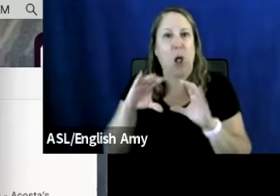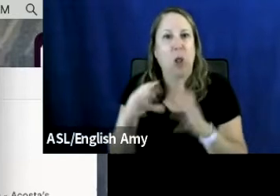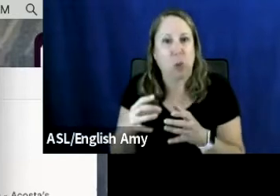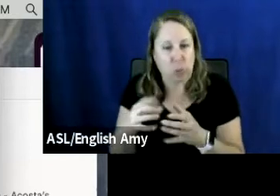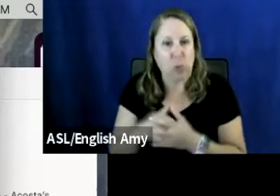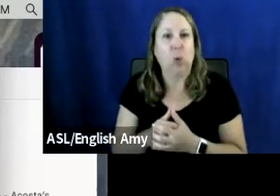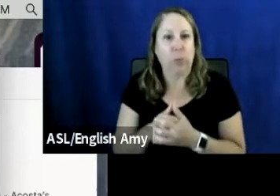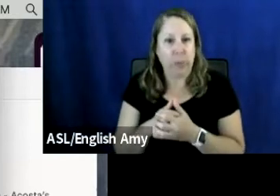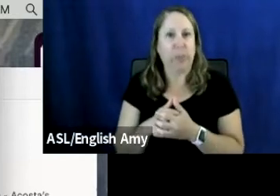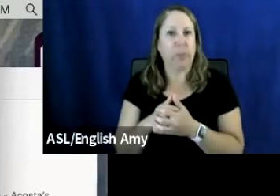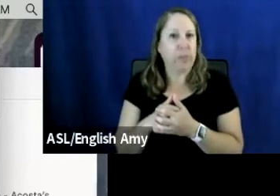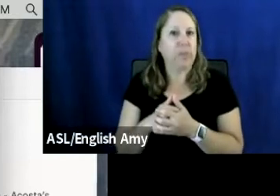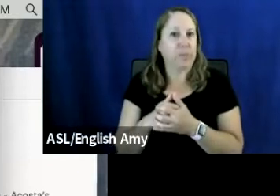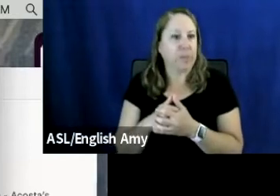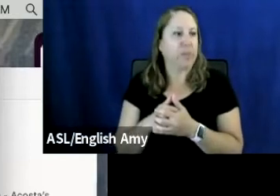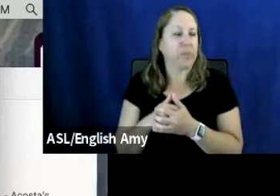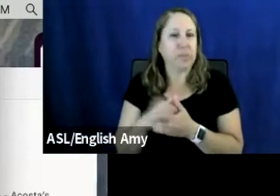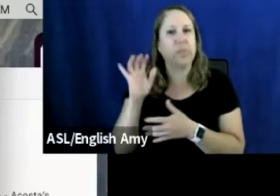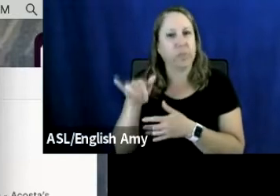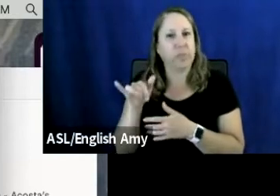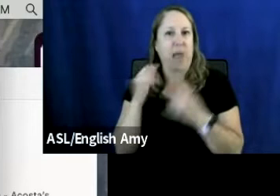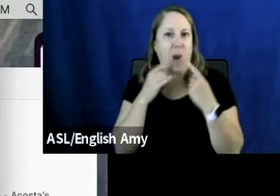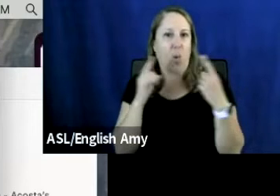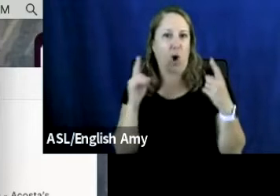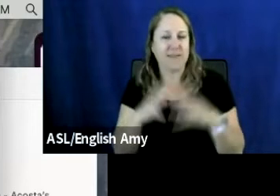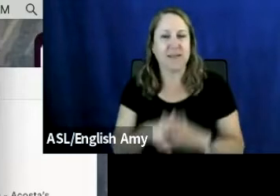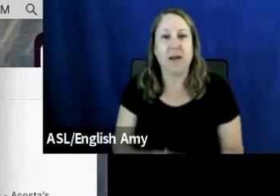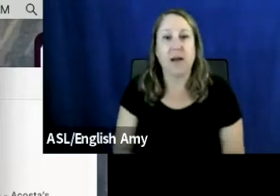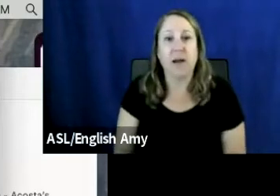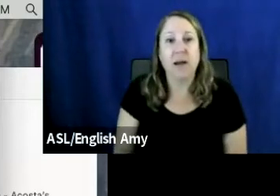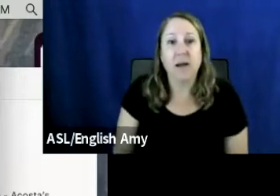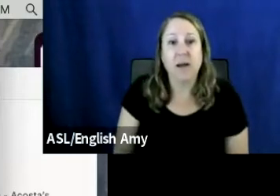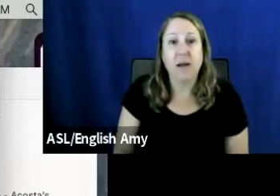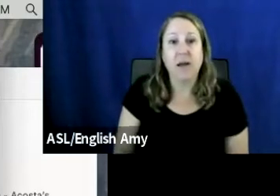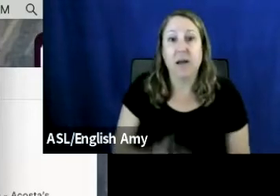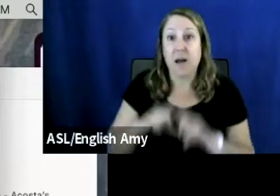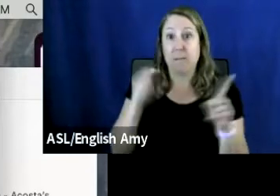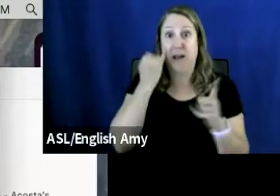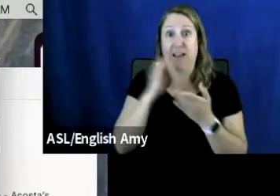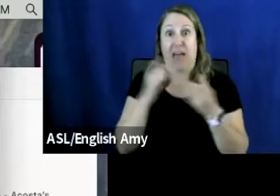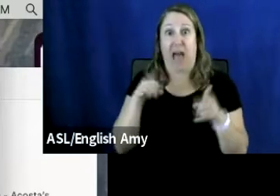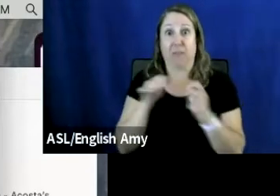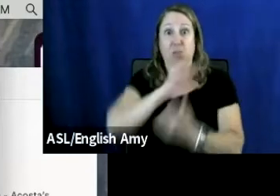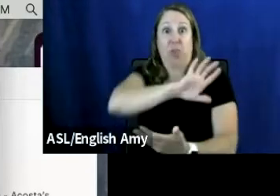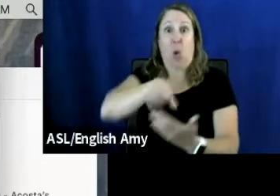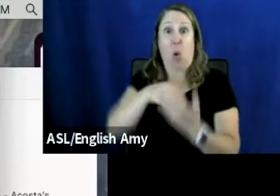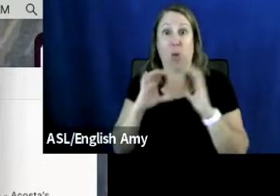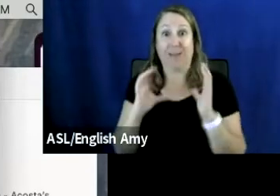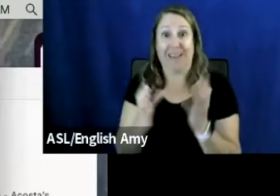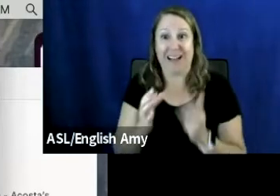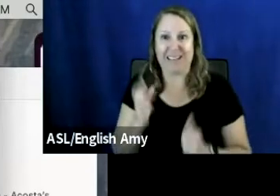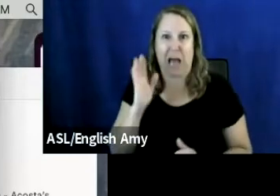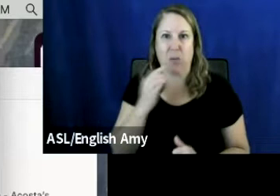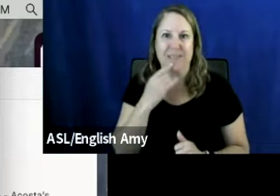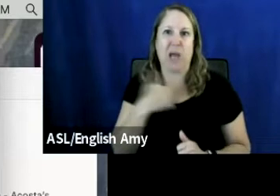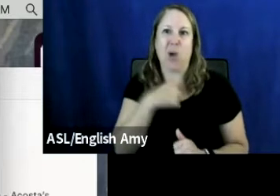my lessons, and that has worked. However, if it happens for the entire class, I just say we need a pause and